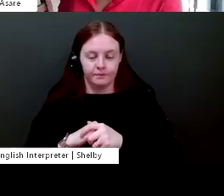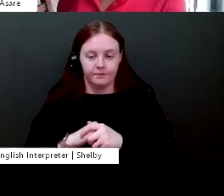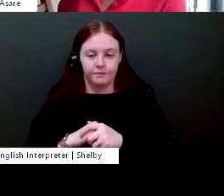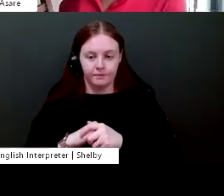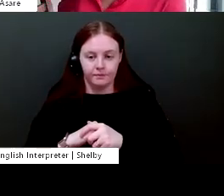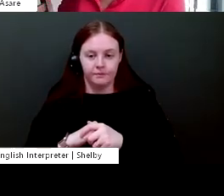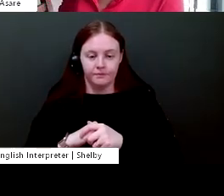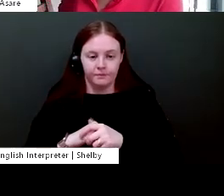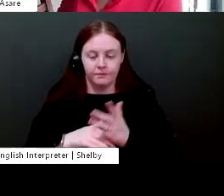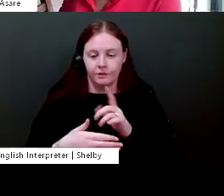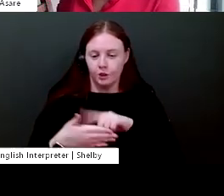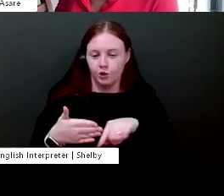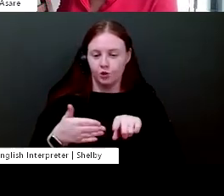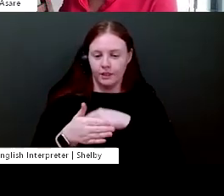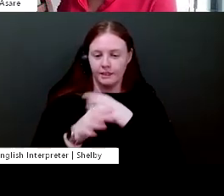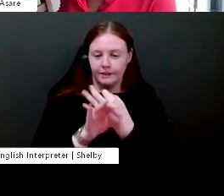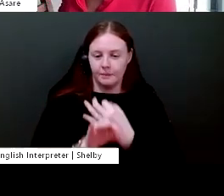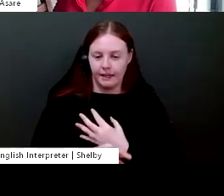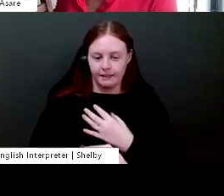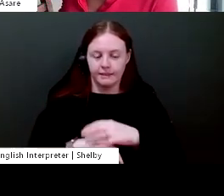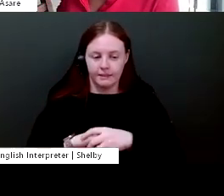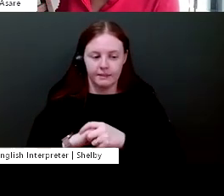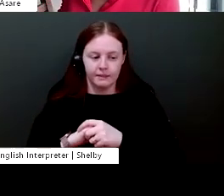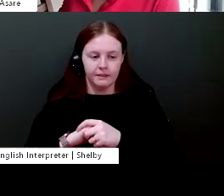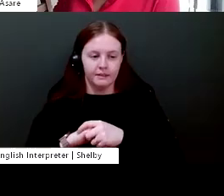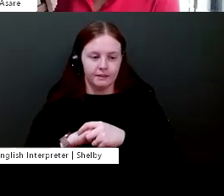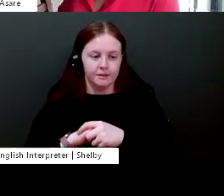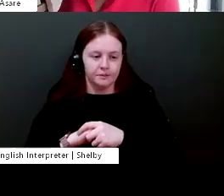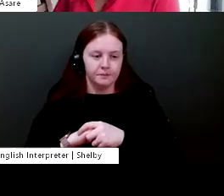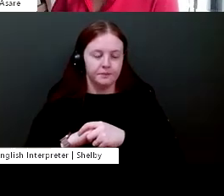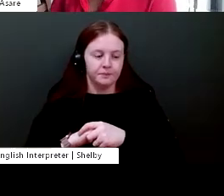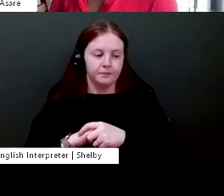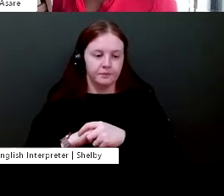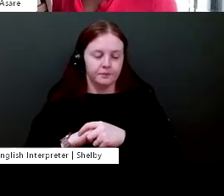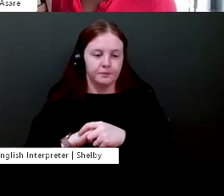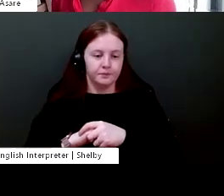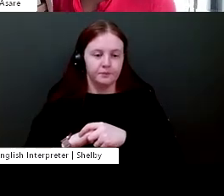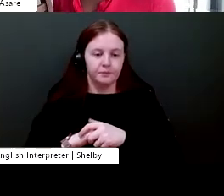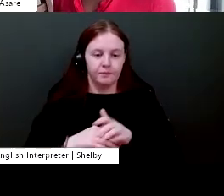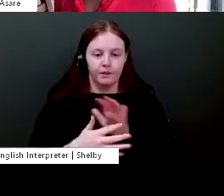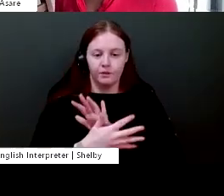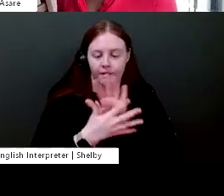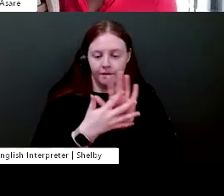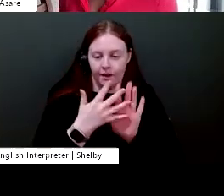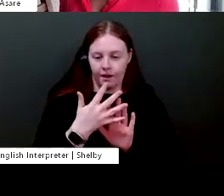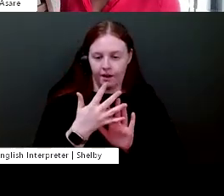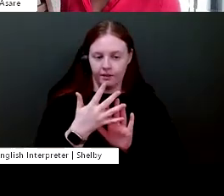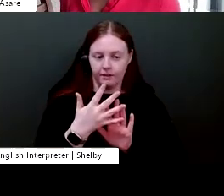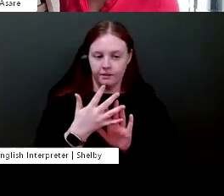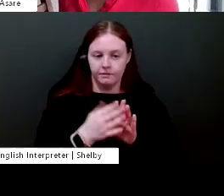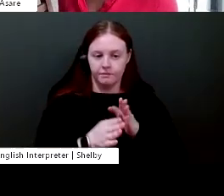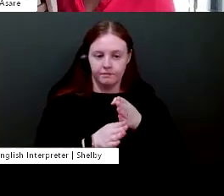Next, we had some constructive feedback as well. And kind of the 5 key areas was some